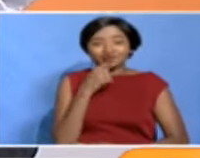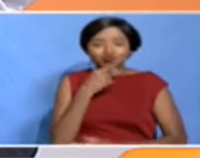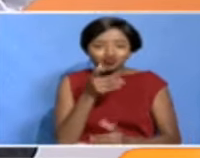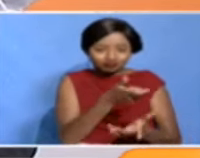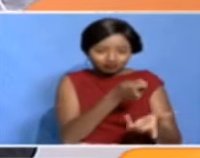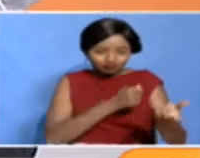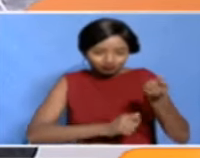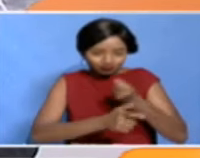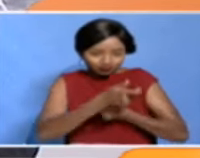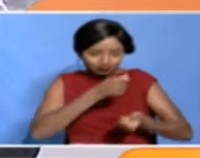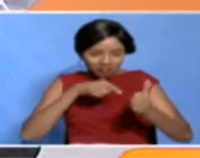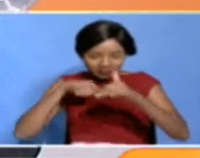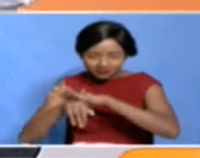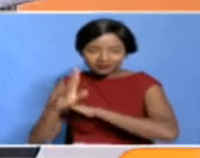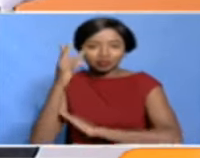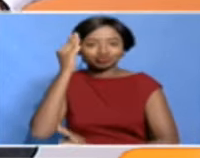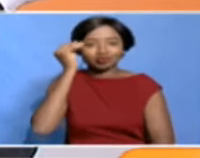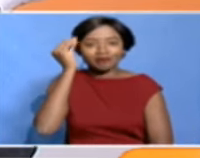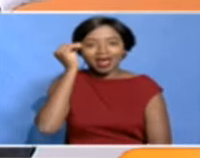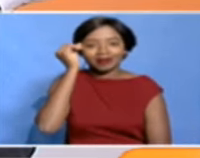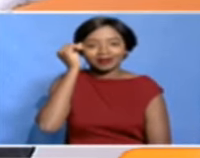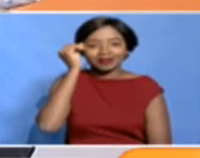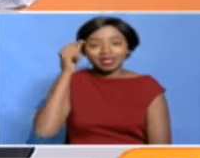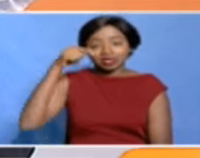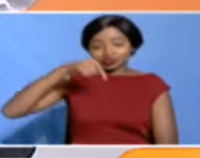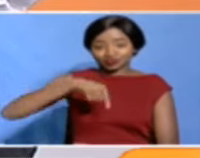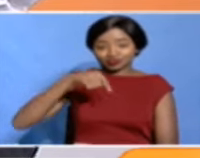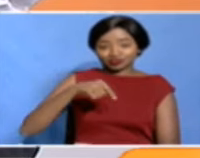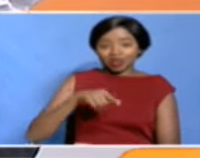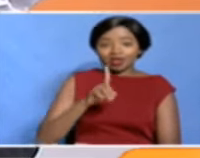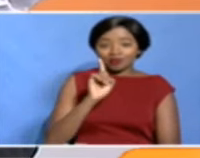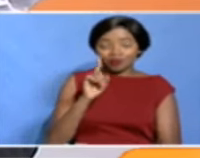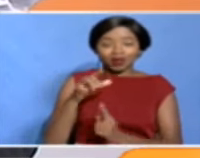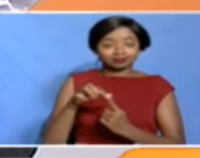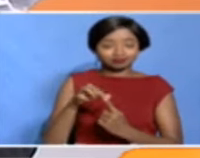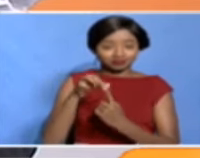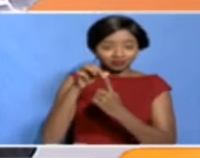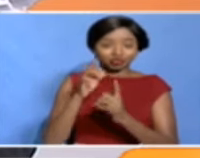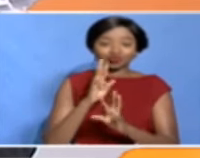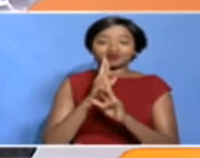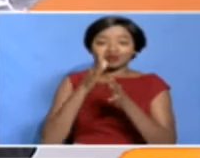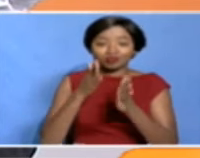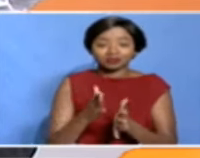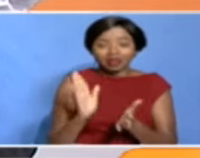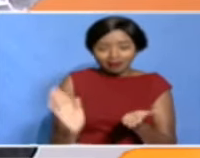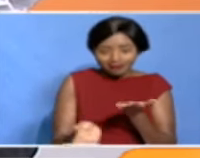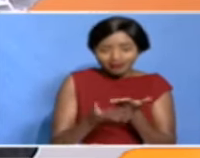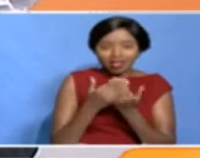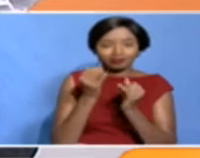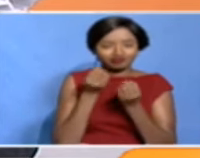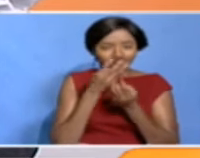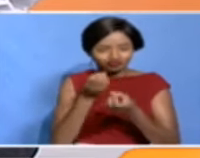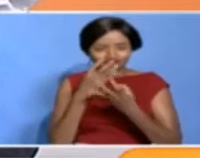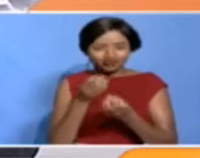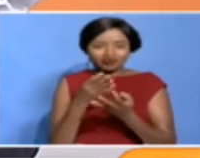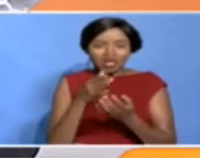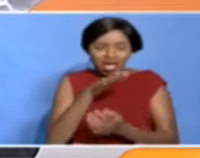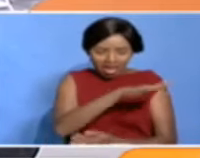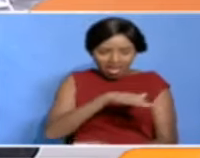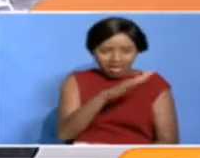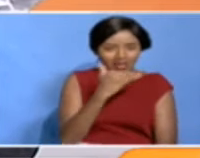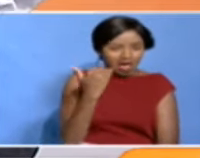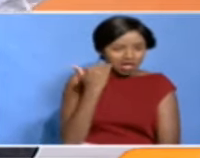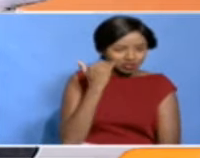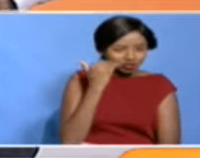into Somalia. Well, tonight, our special projects editor, Asha Mwilu, takes us in depth into the calm town with